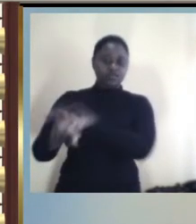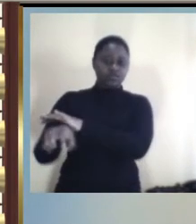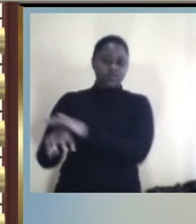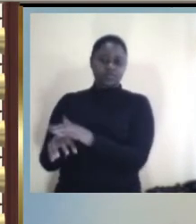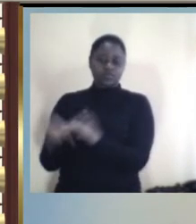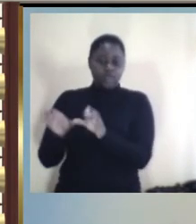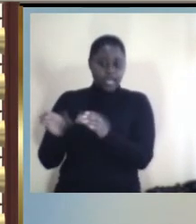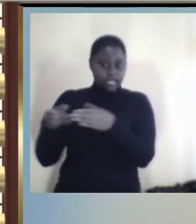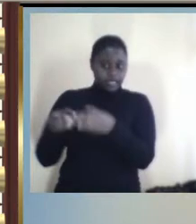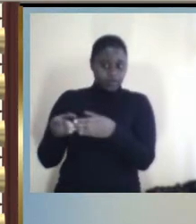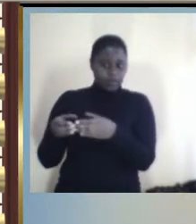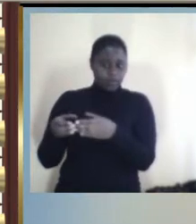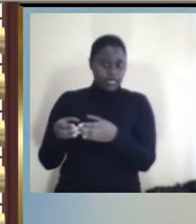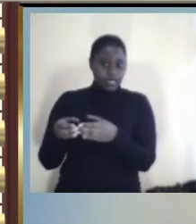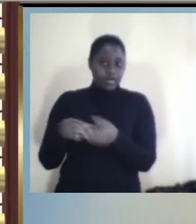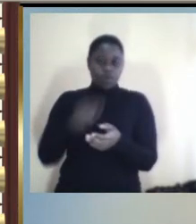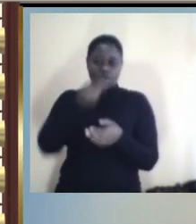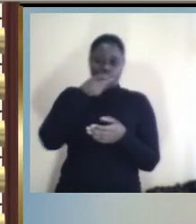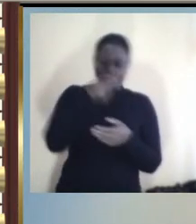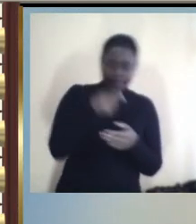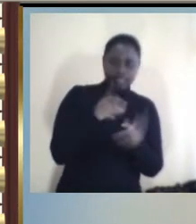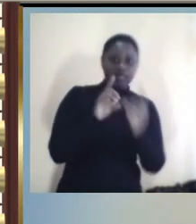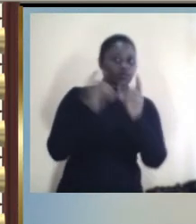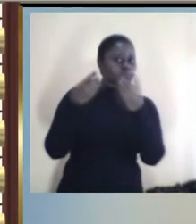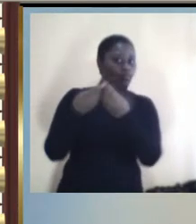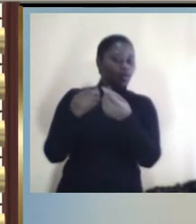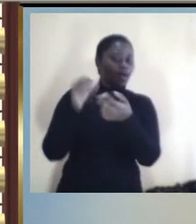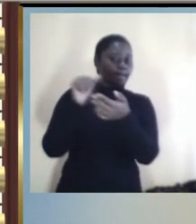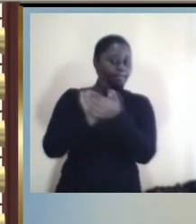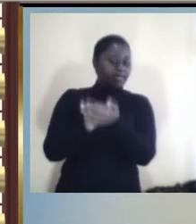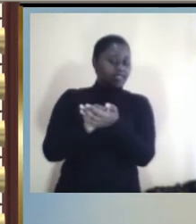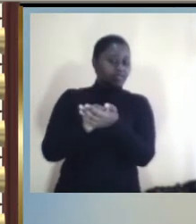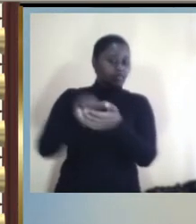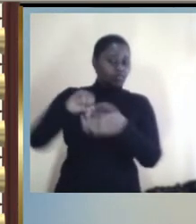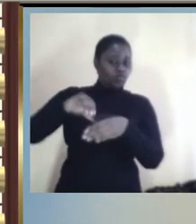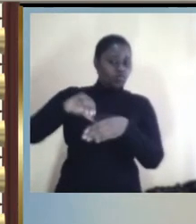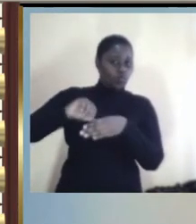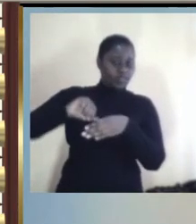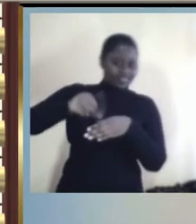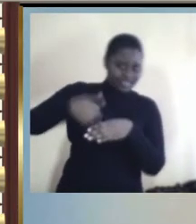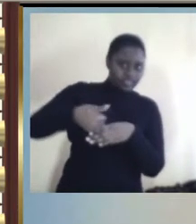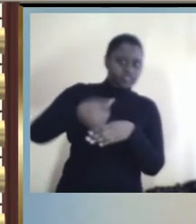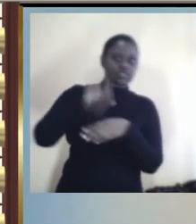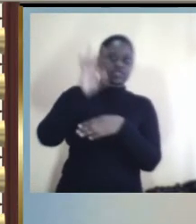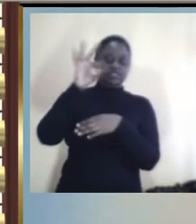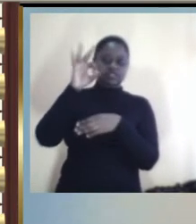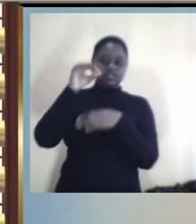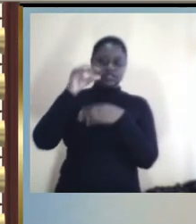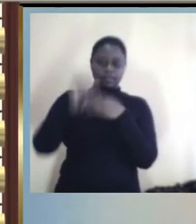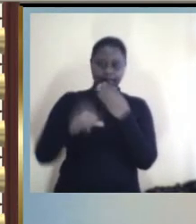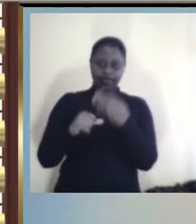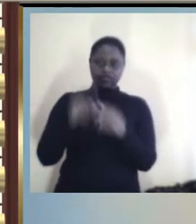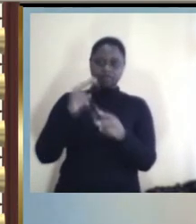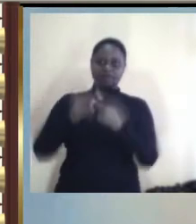committee recommends that the department must, within the next 3 months, finalize the